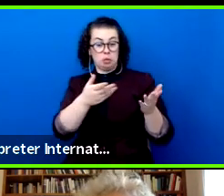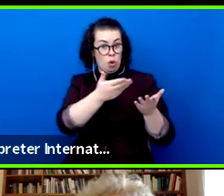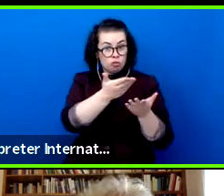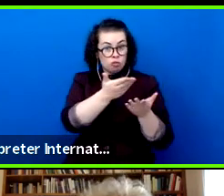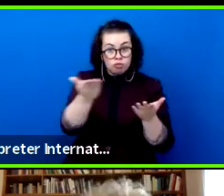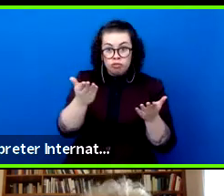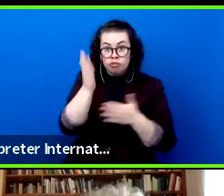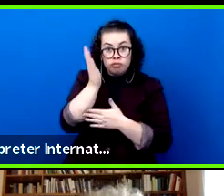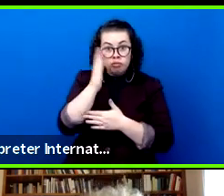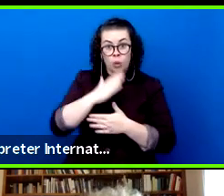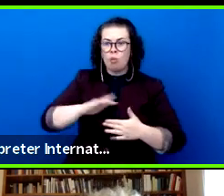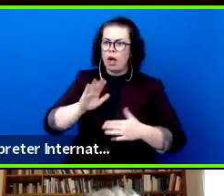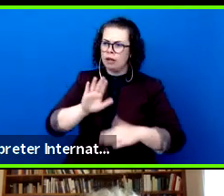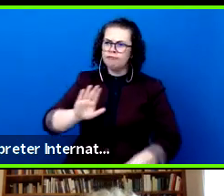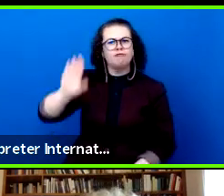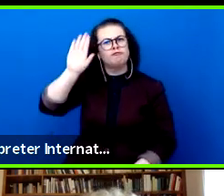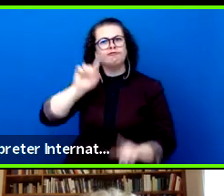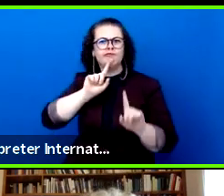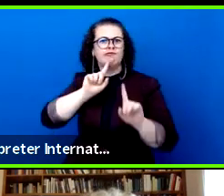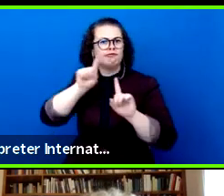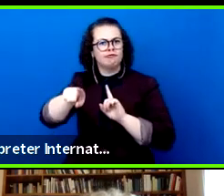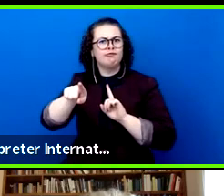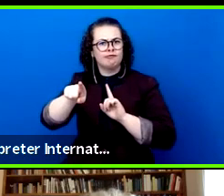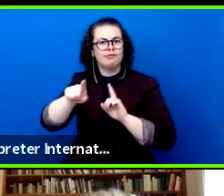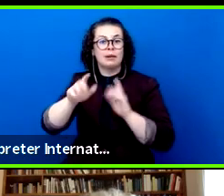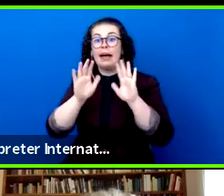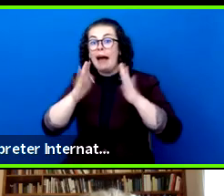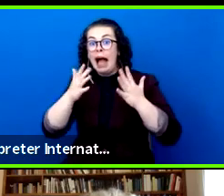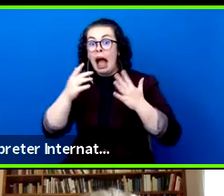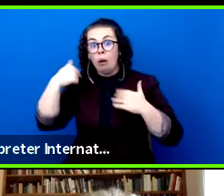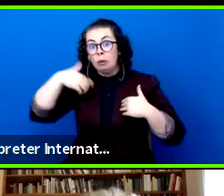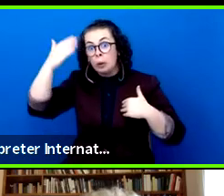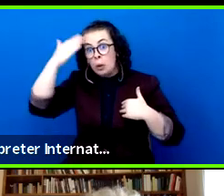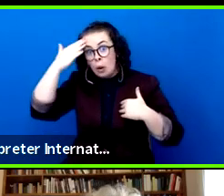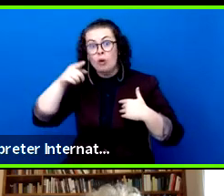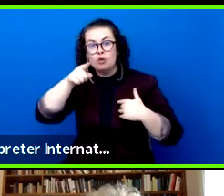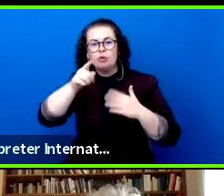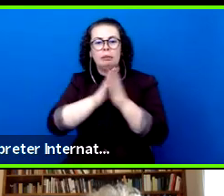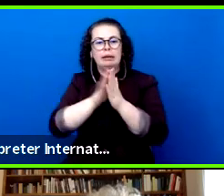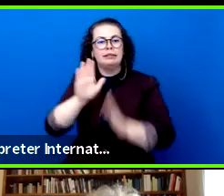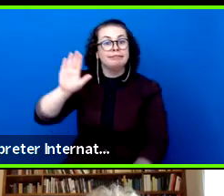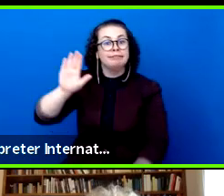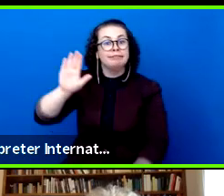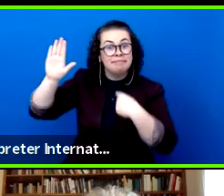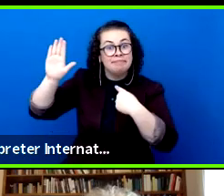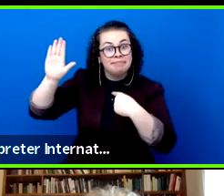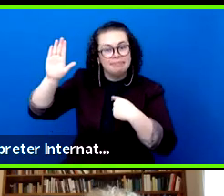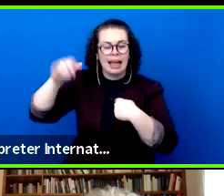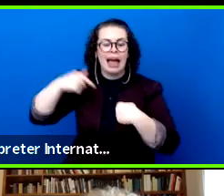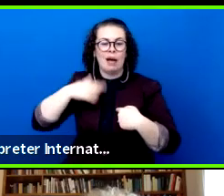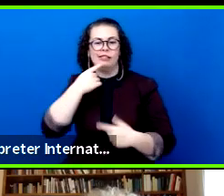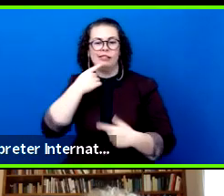this question to us, put your hand up and I'll give you the word. The question is,